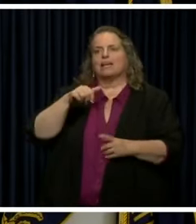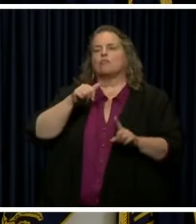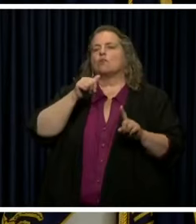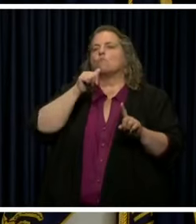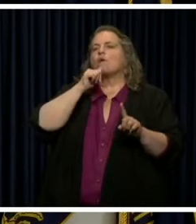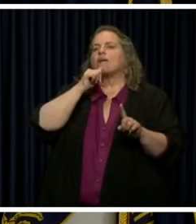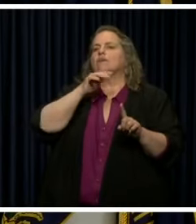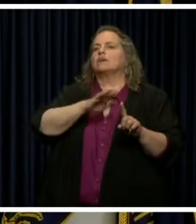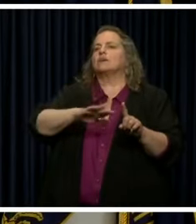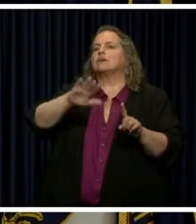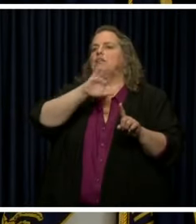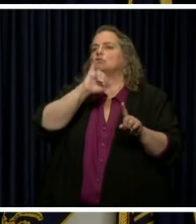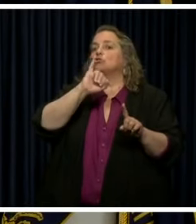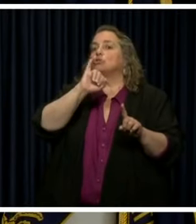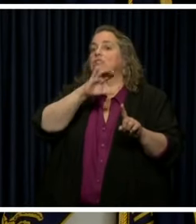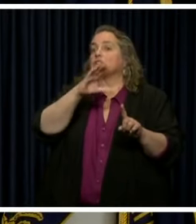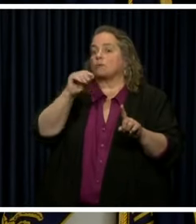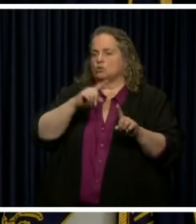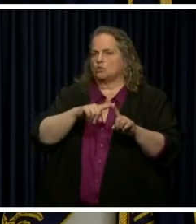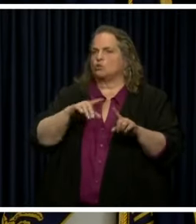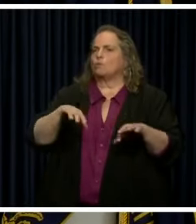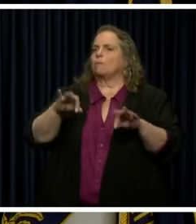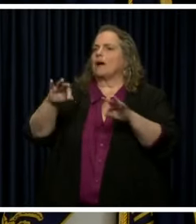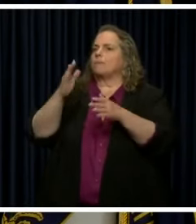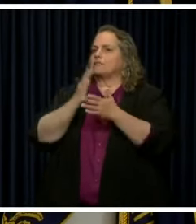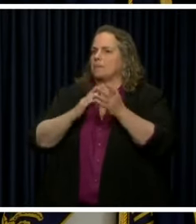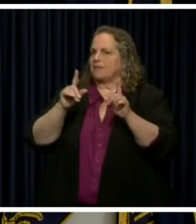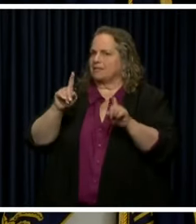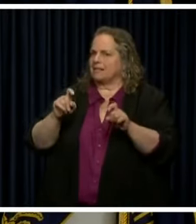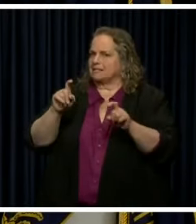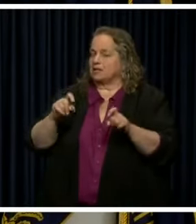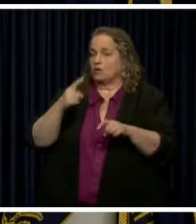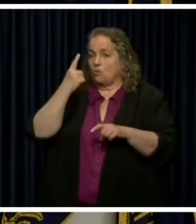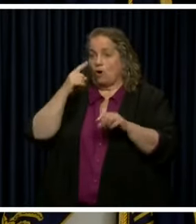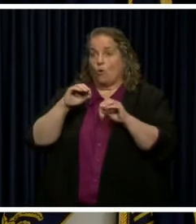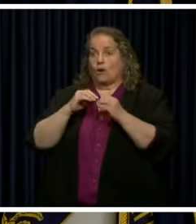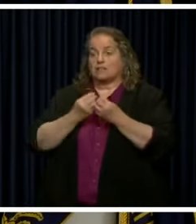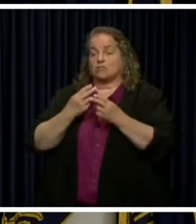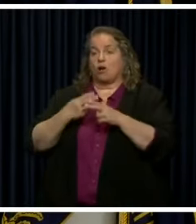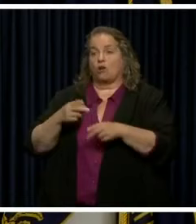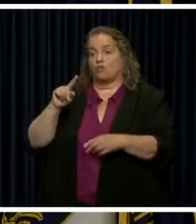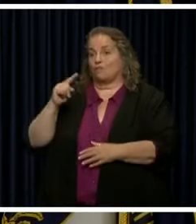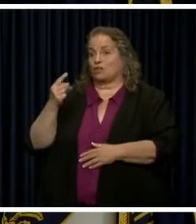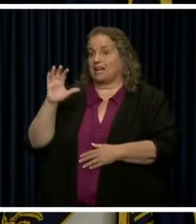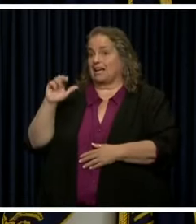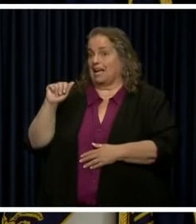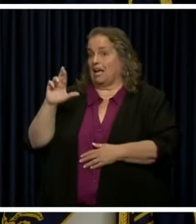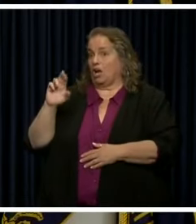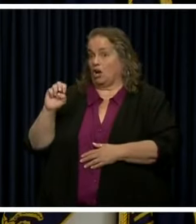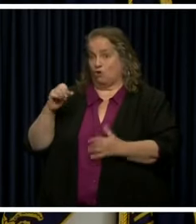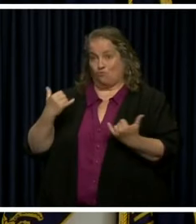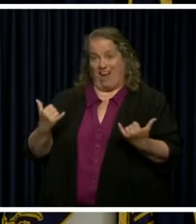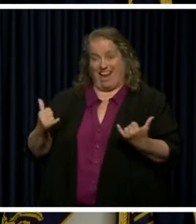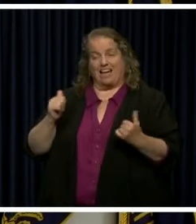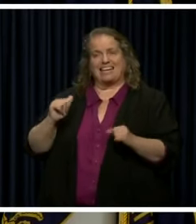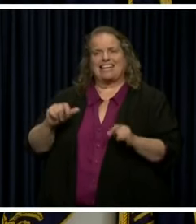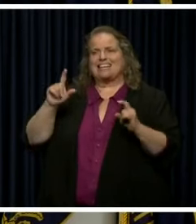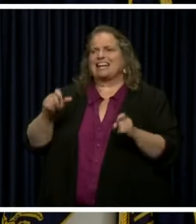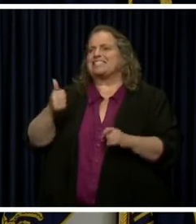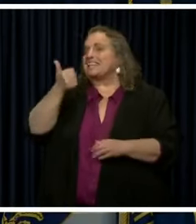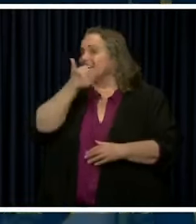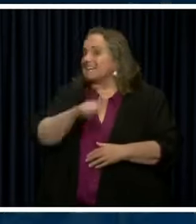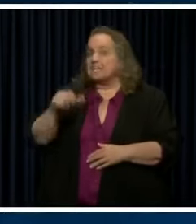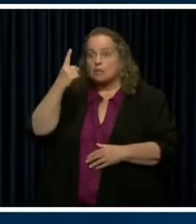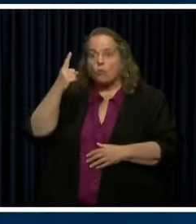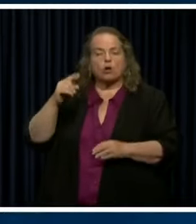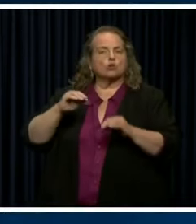picking up some of this testing, right? There is at least one organization, First Care, that right now can test anybody with